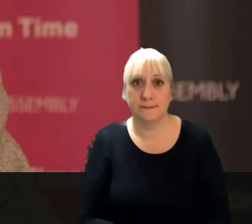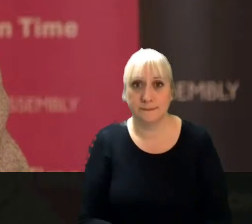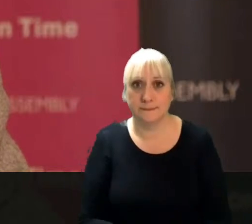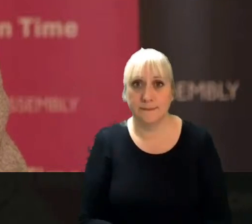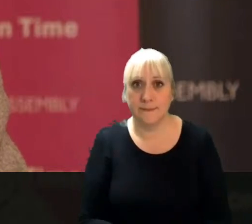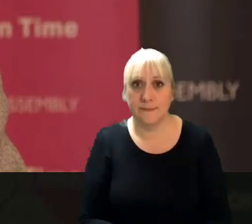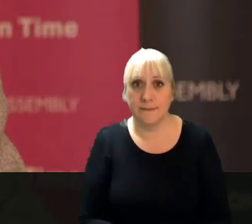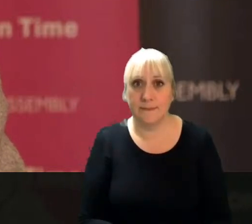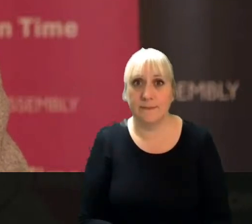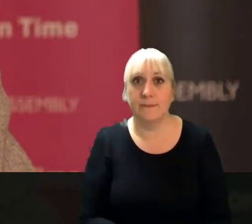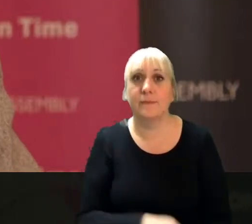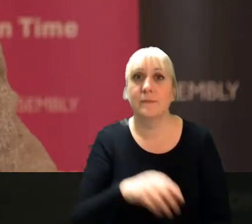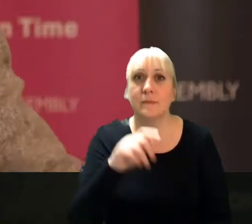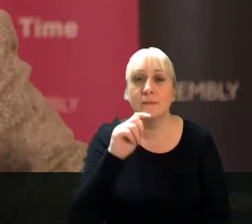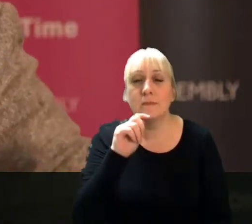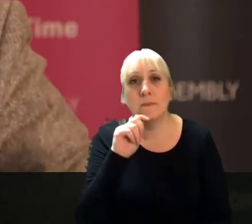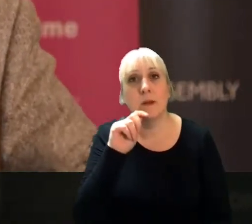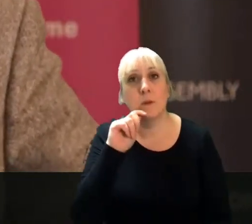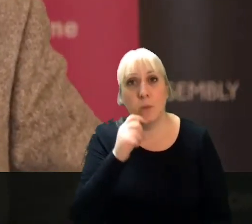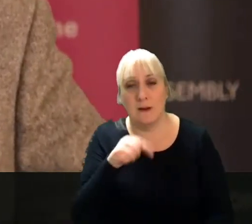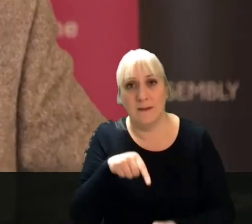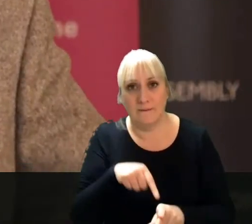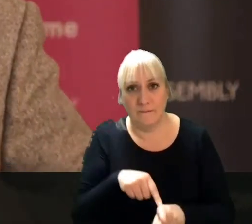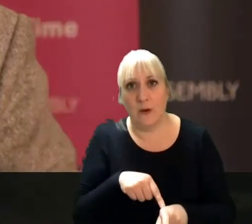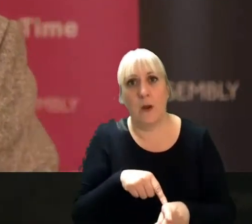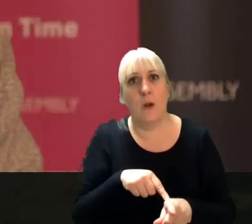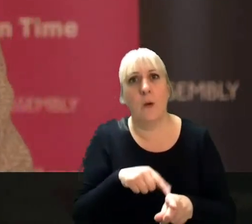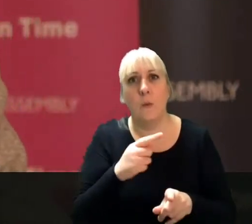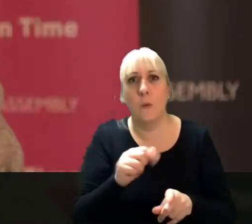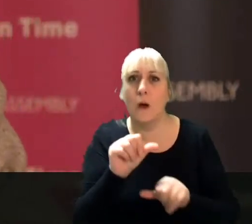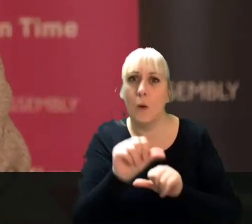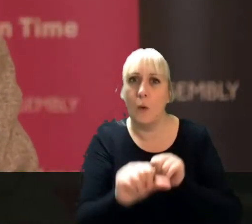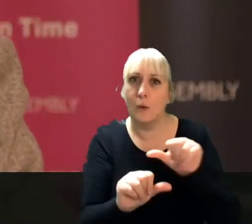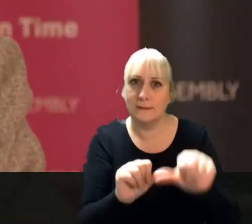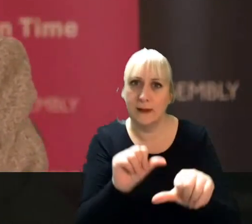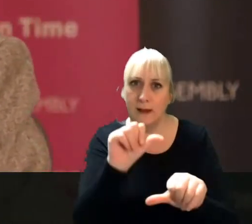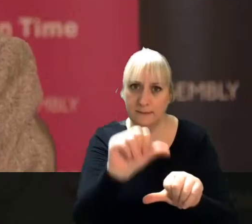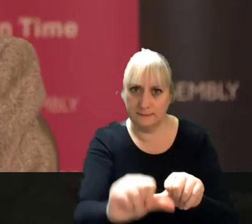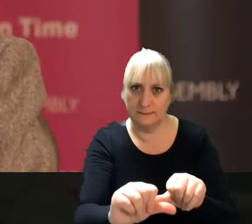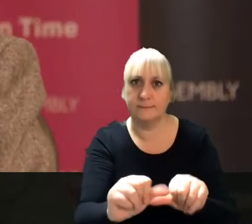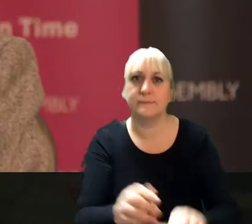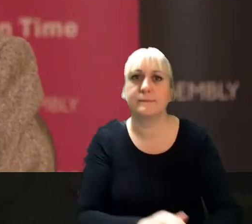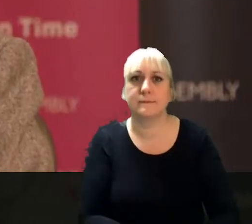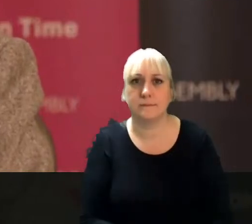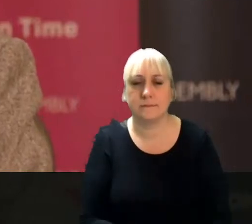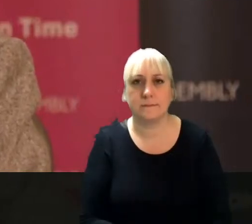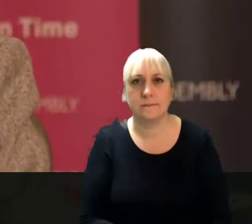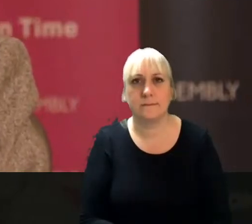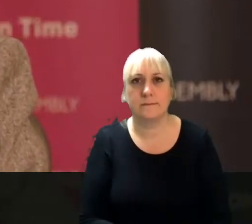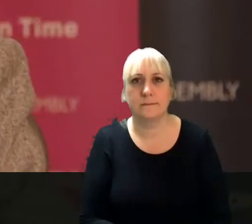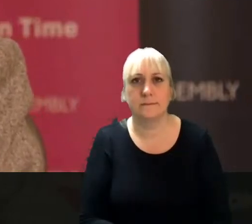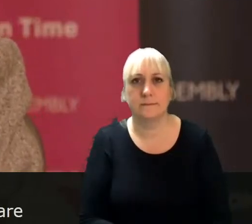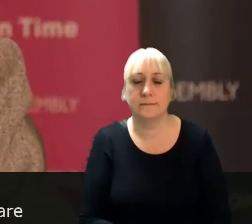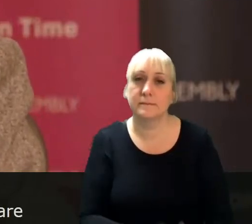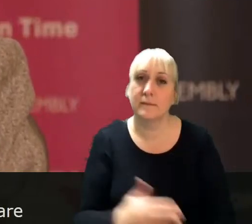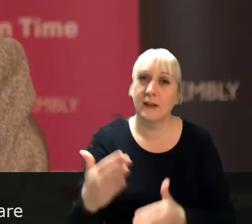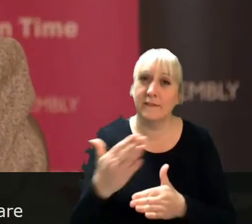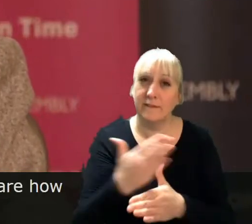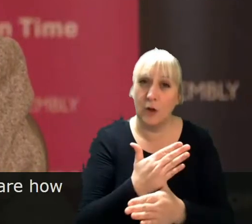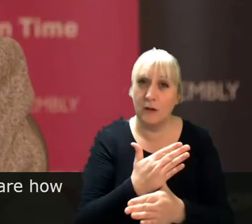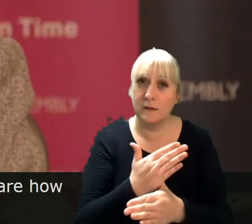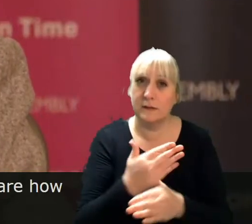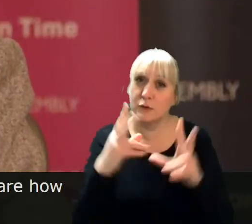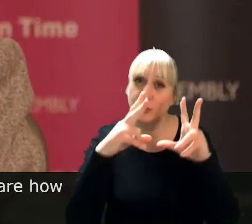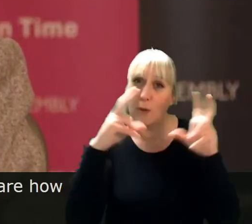following sections are how the event is organized tonight. We first have transport,